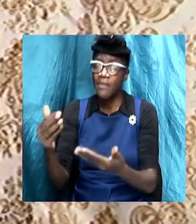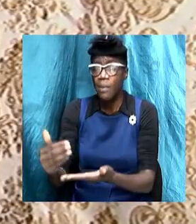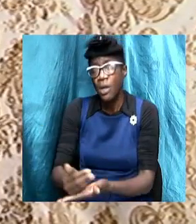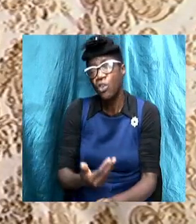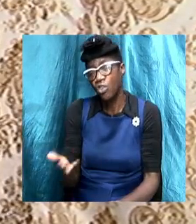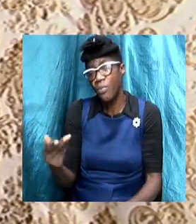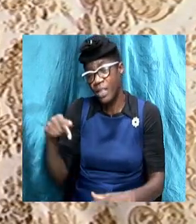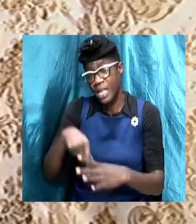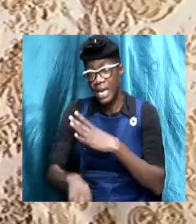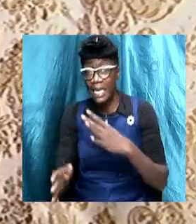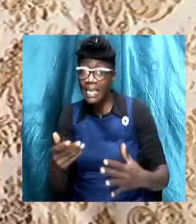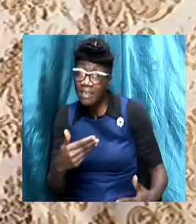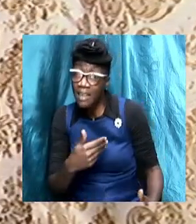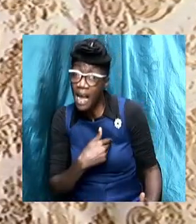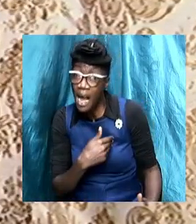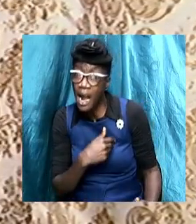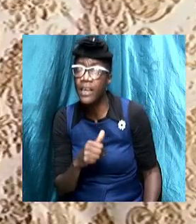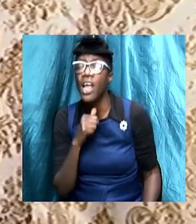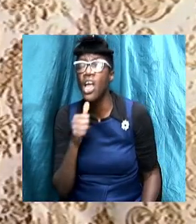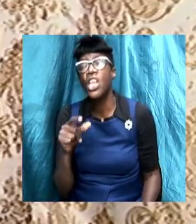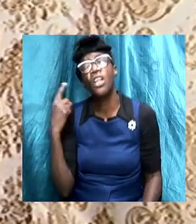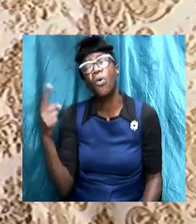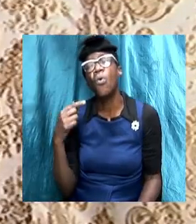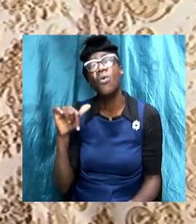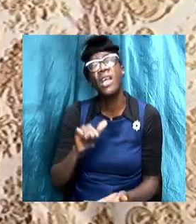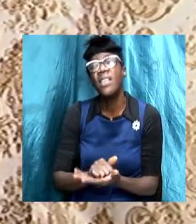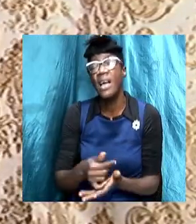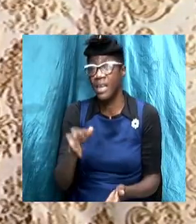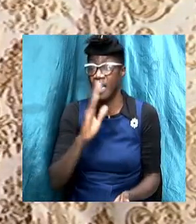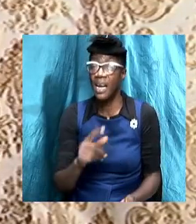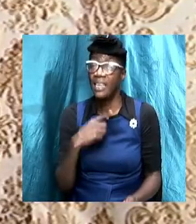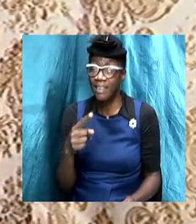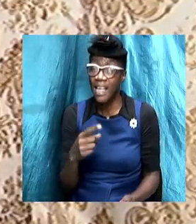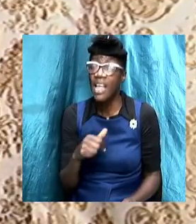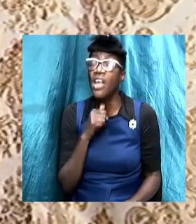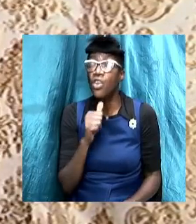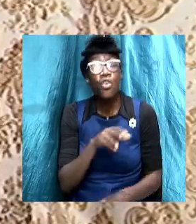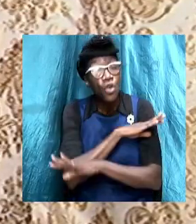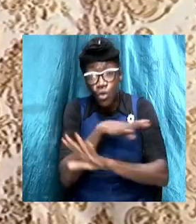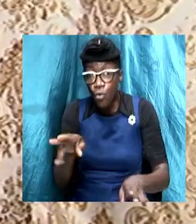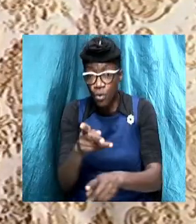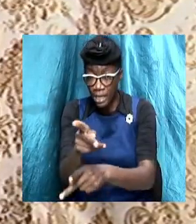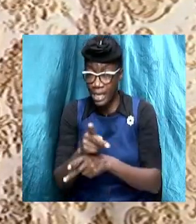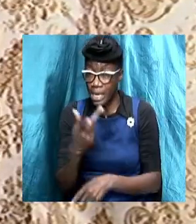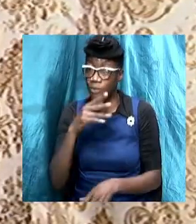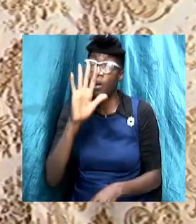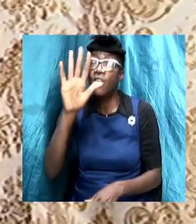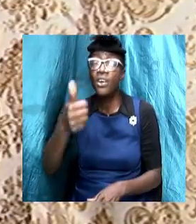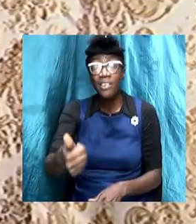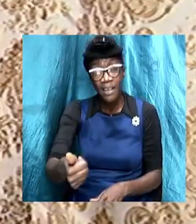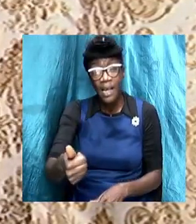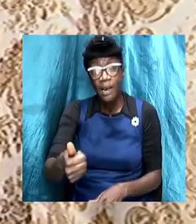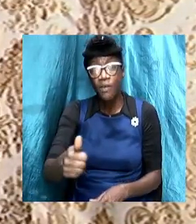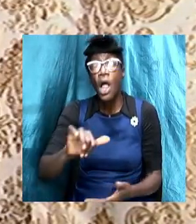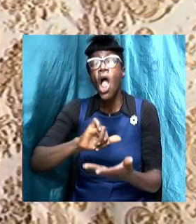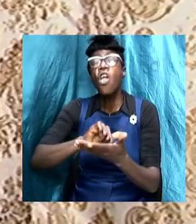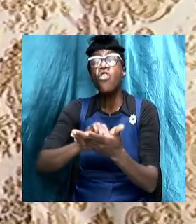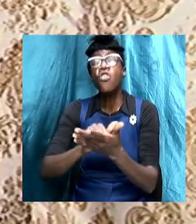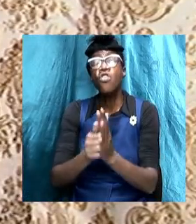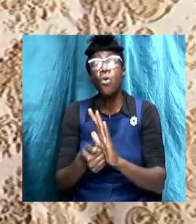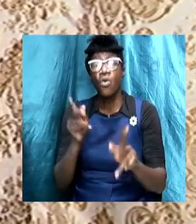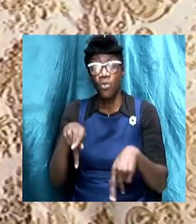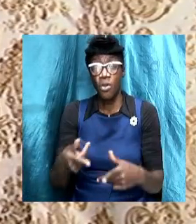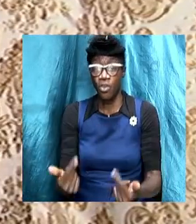something in his heart. But not only that, God said, look here, man, you're not going to keep it for yourself. But those persons that are going to come after